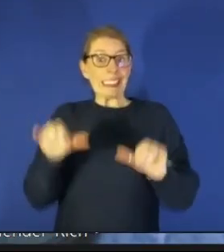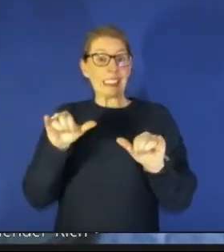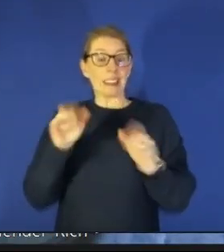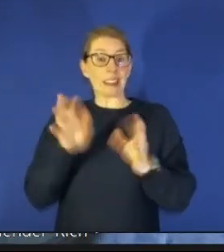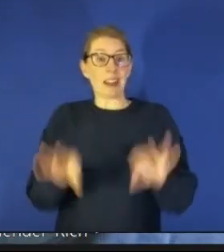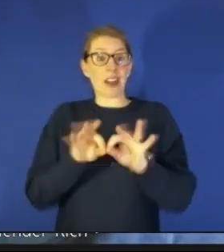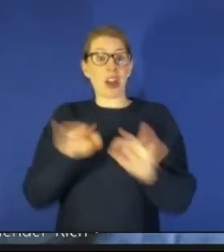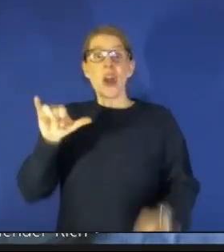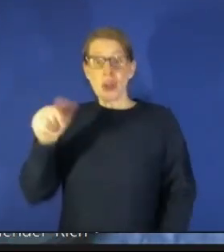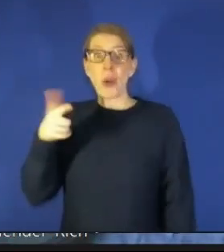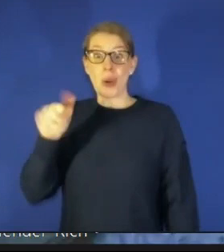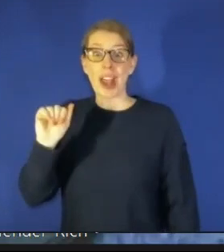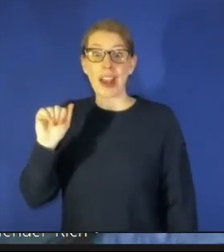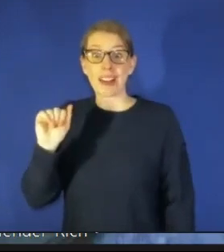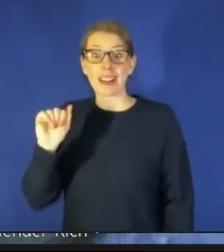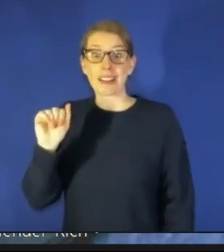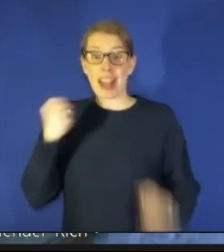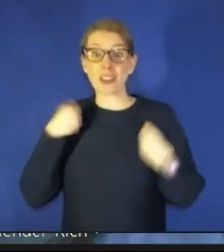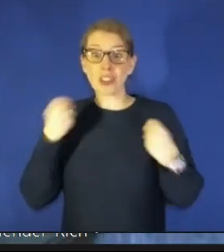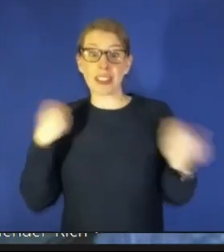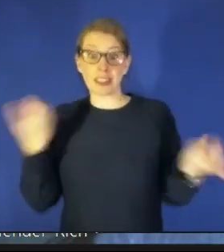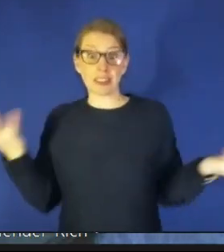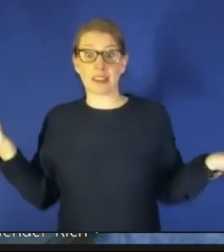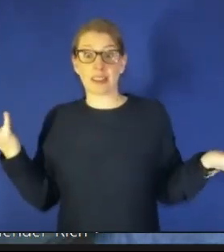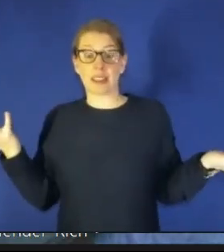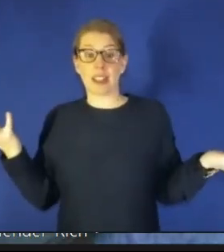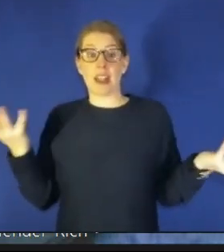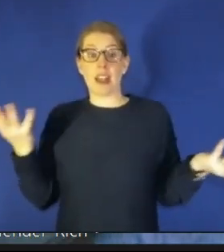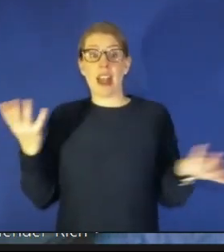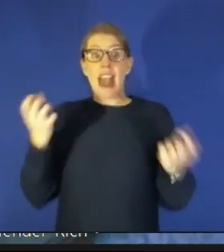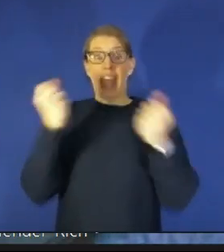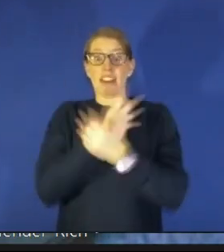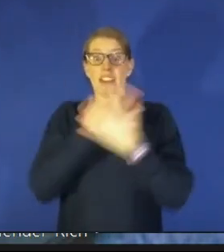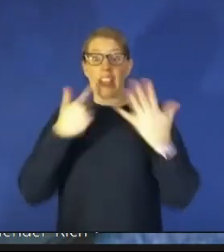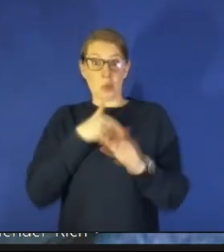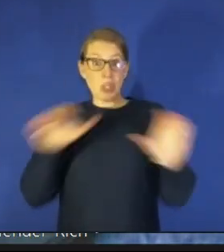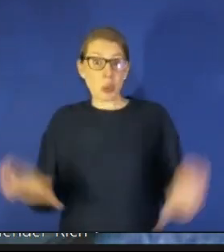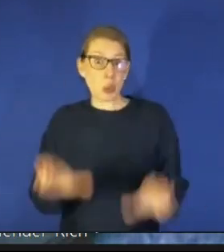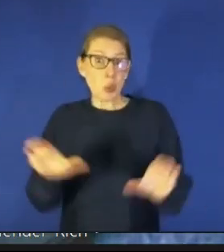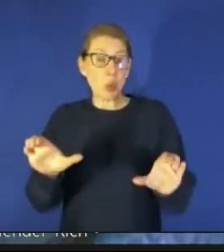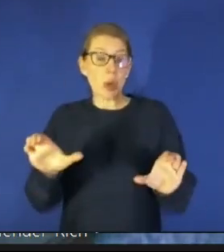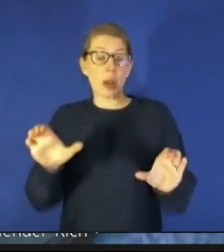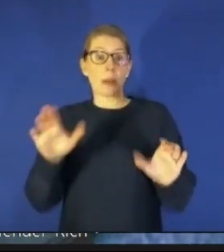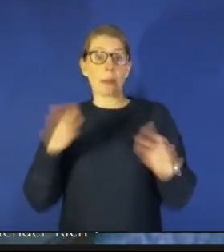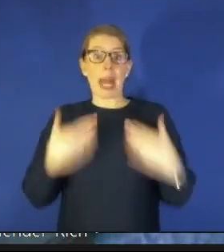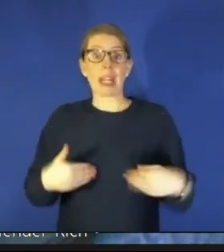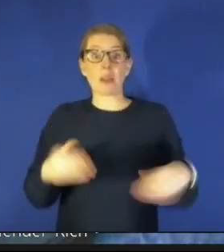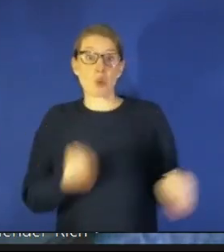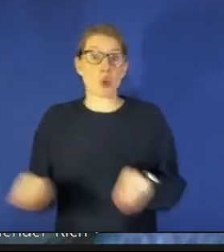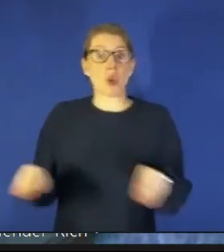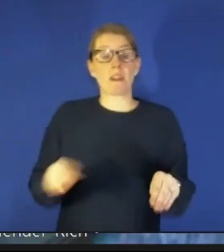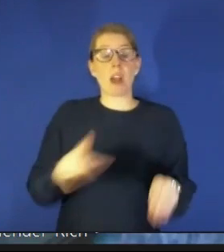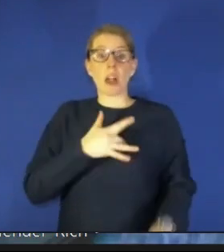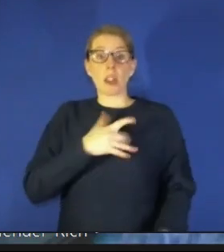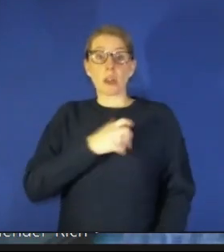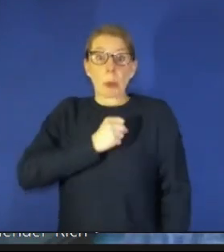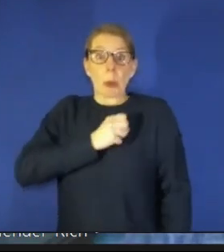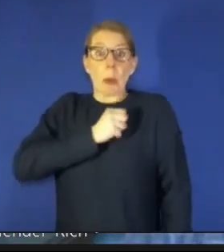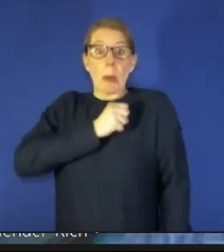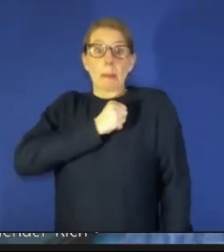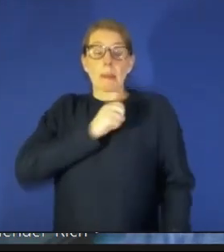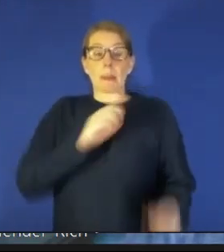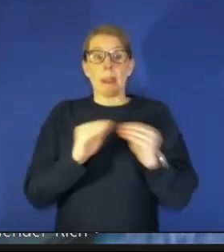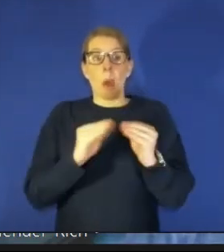Yoga is a workout. I mean, if you think about it, everything that we do that moves our body and gets our heart rate up